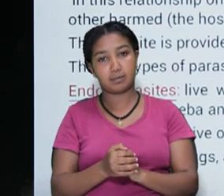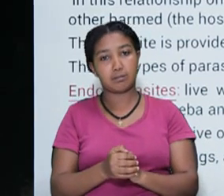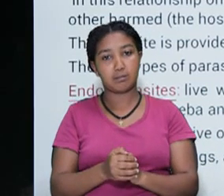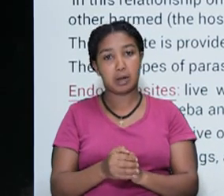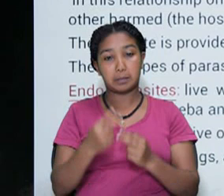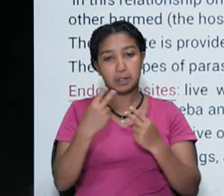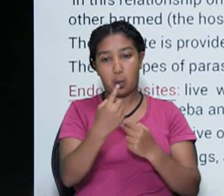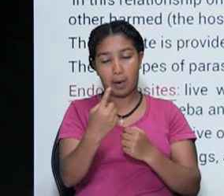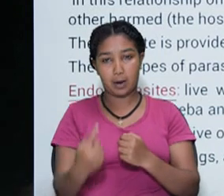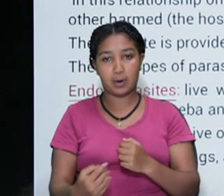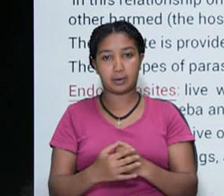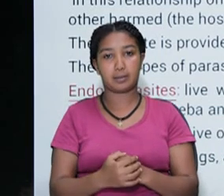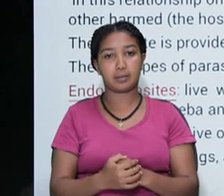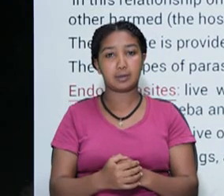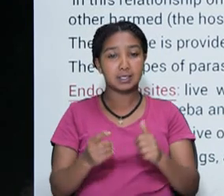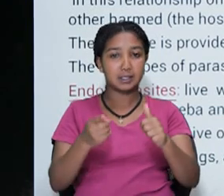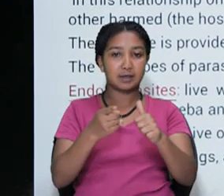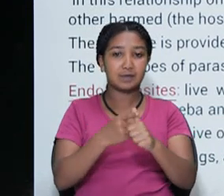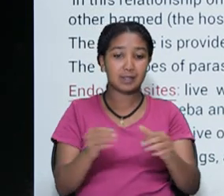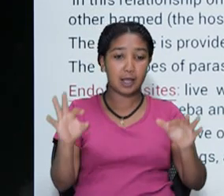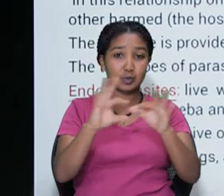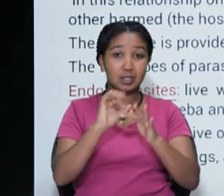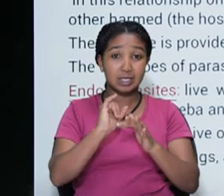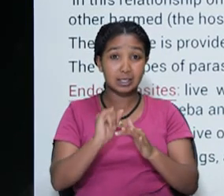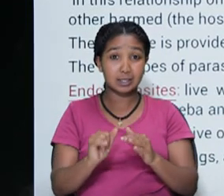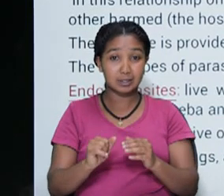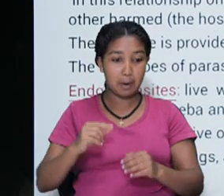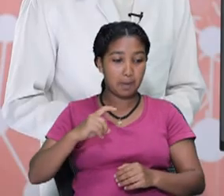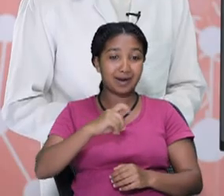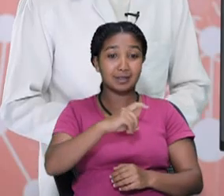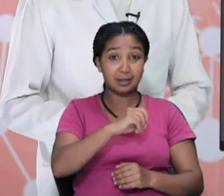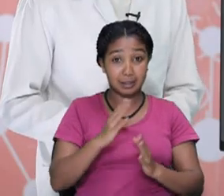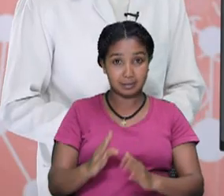Let me see one by one. The first association is parasitism.